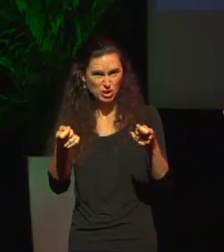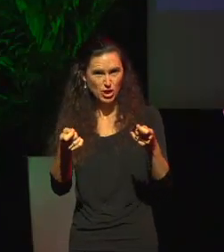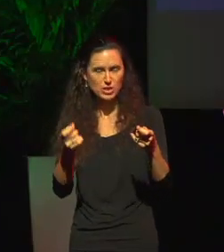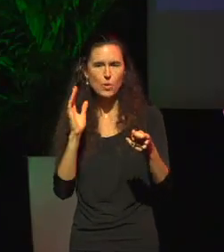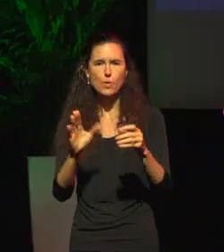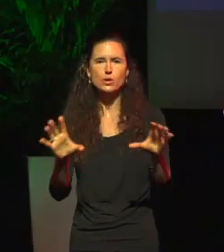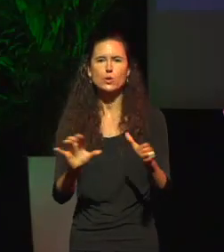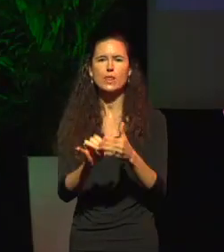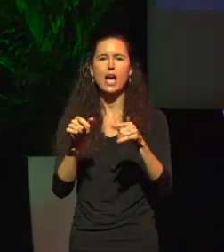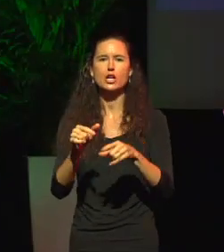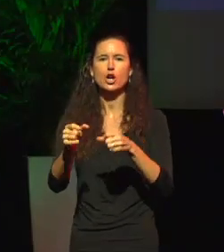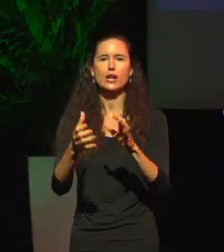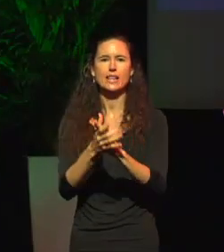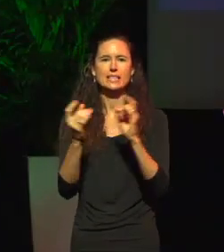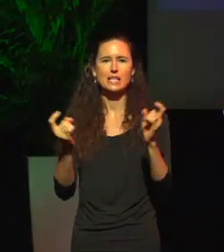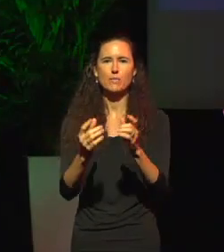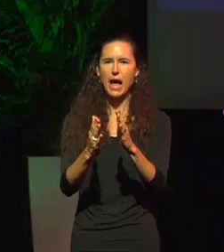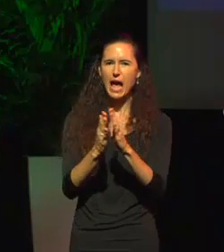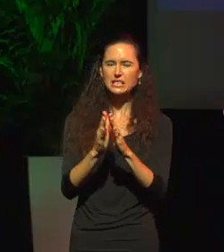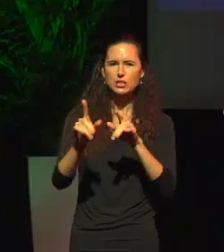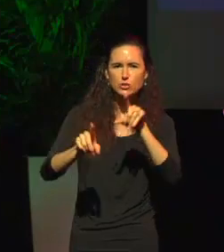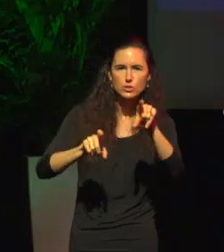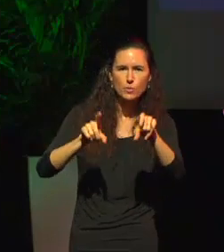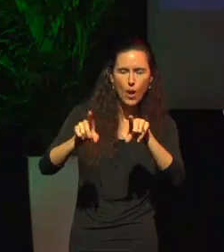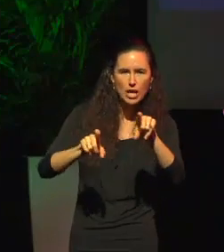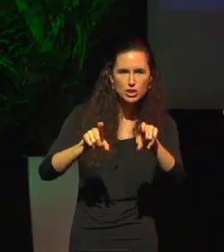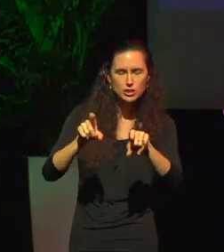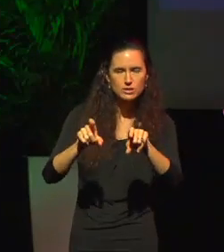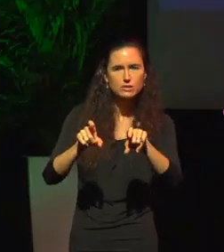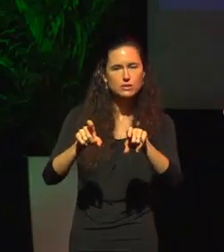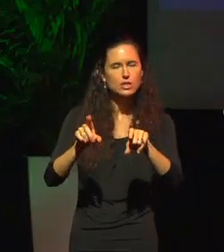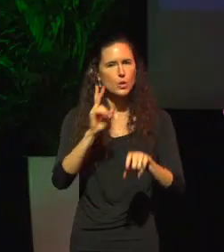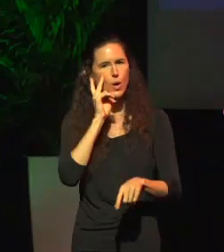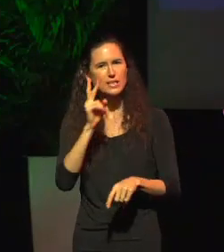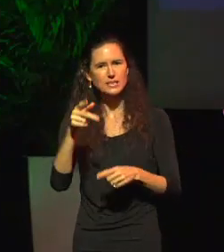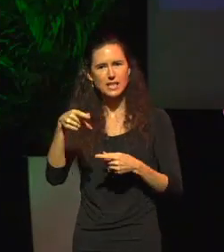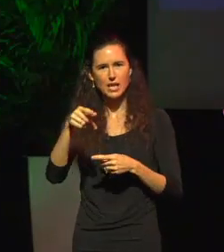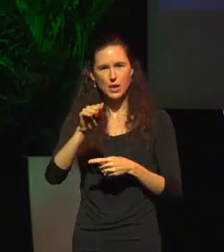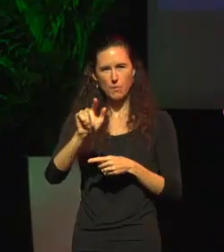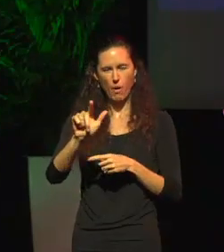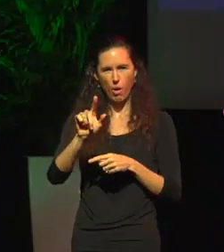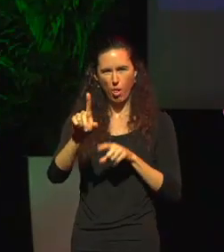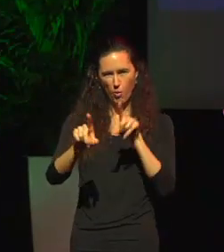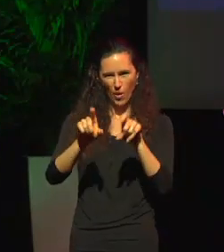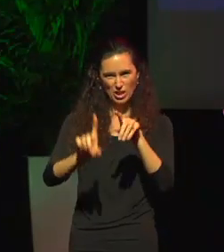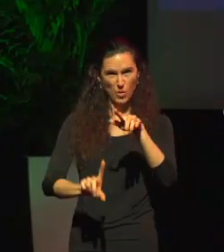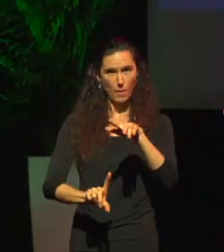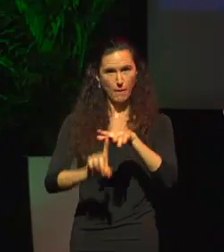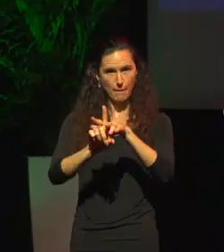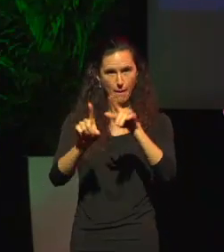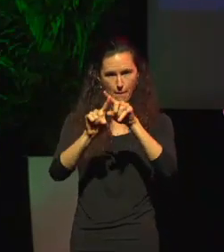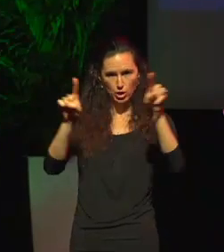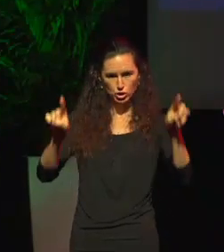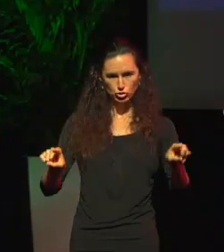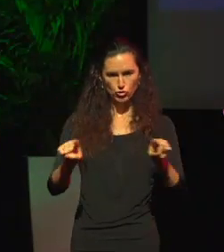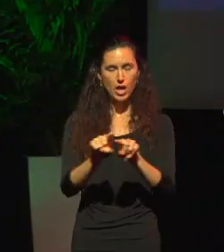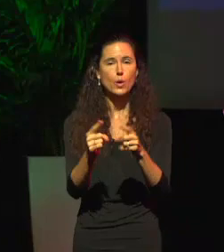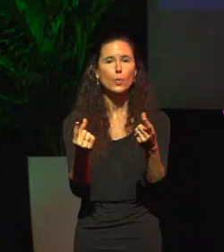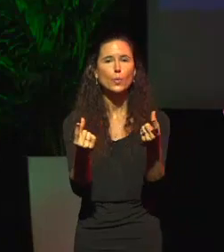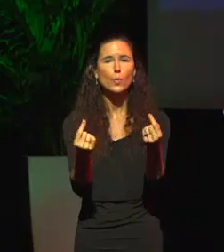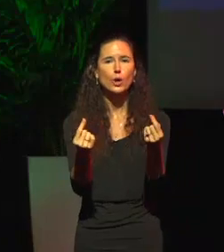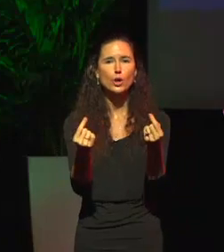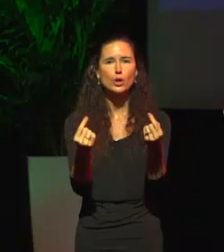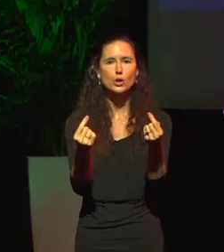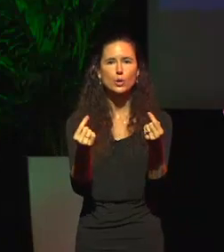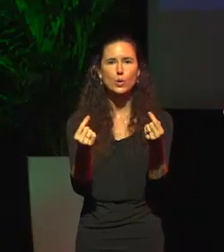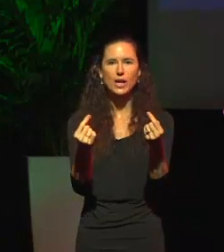throughout the ceremony by asking you a few poll questions. You'll see the poll question pop up right on your screen. All you have to do is just